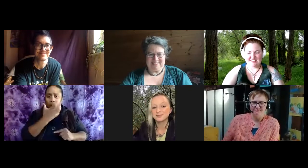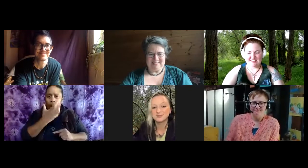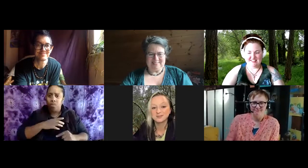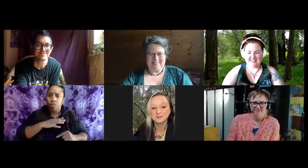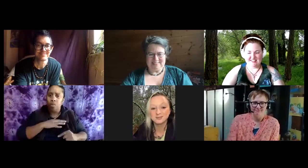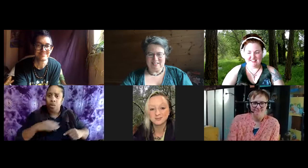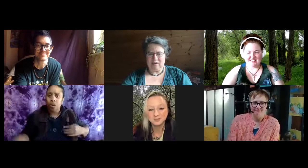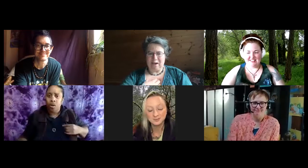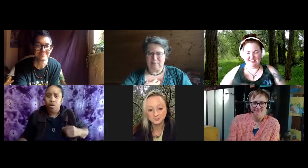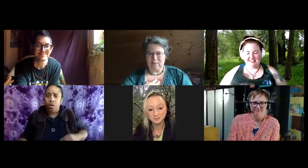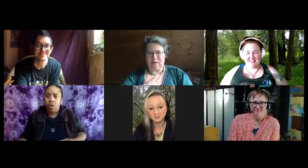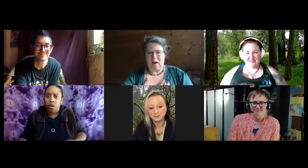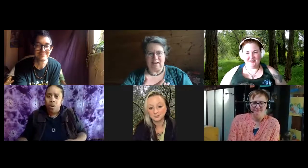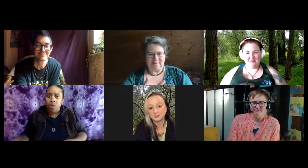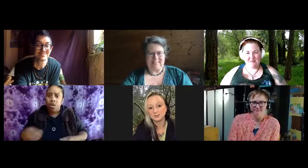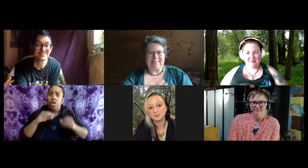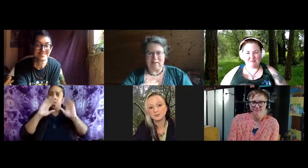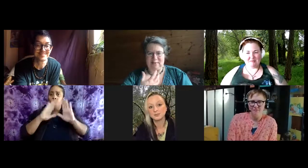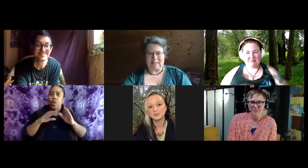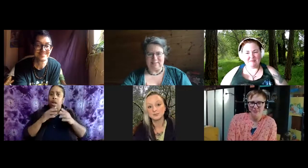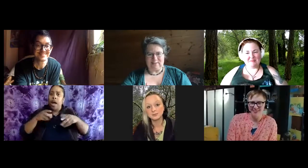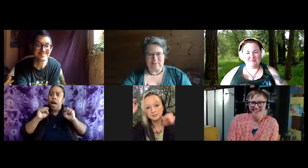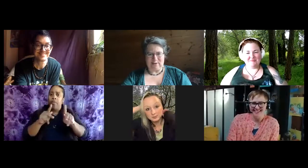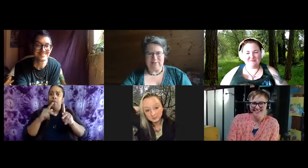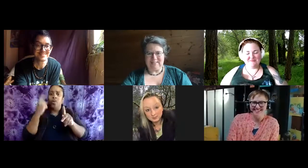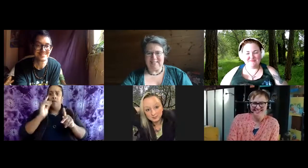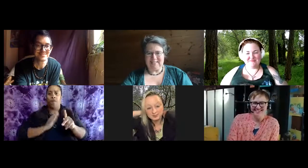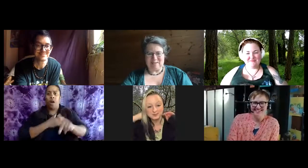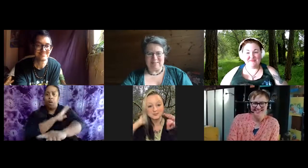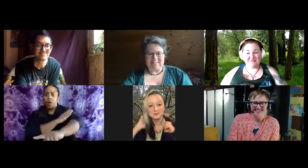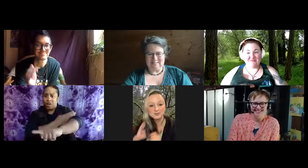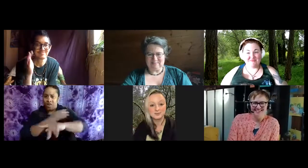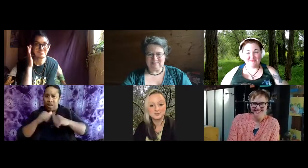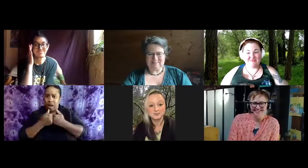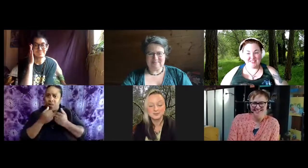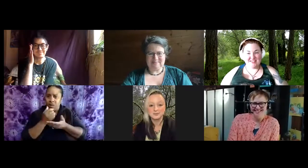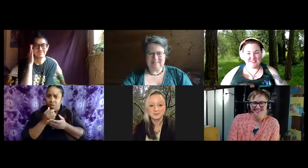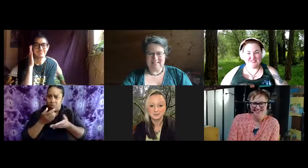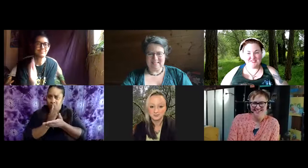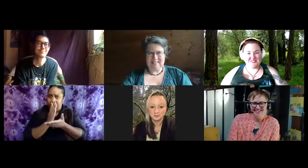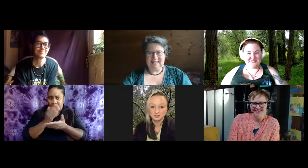Yeah. It's a great opportunity for our energies. How can we let ourselves grow that much?